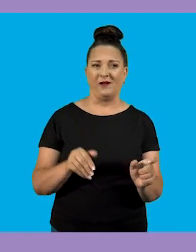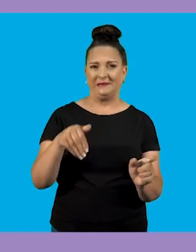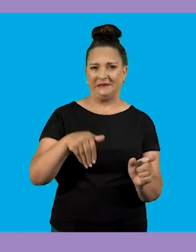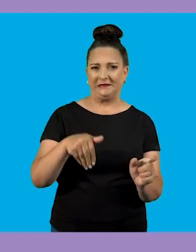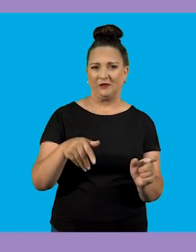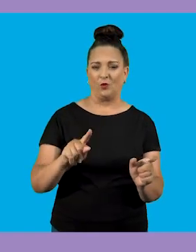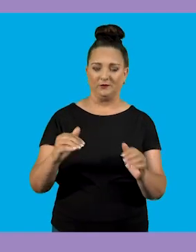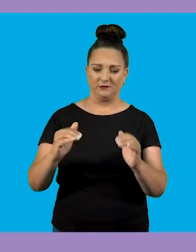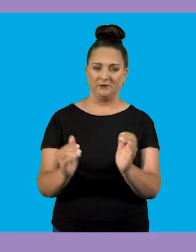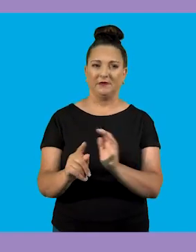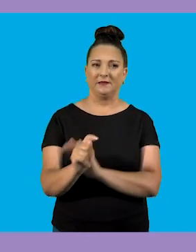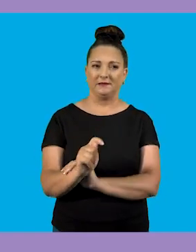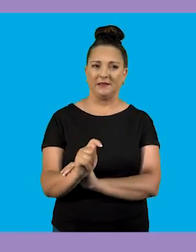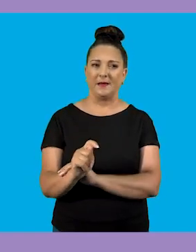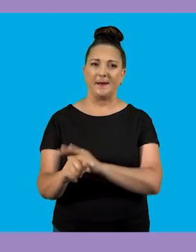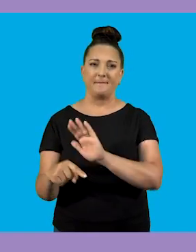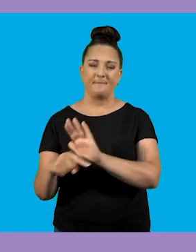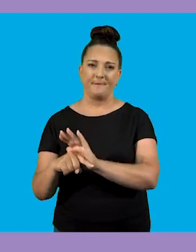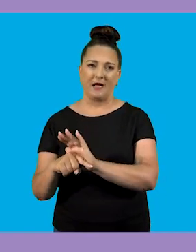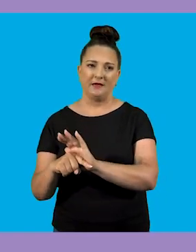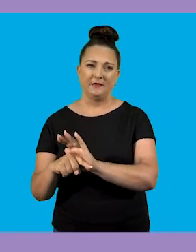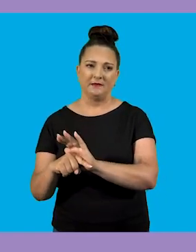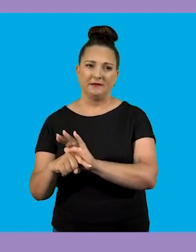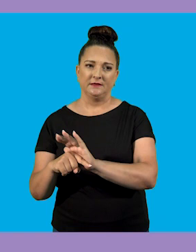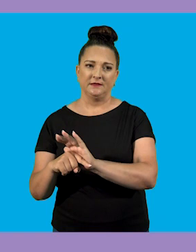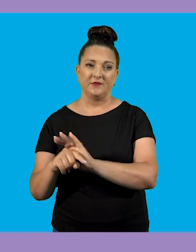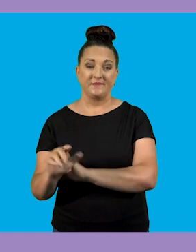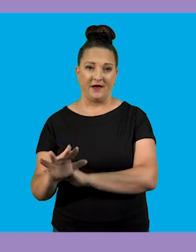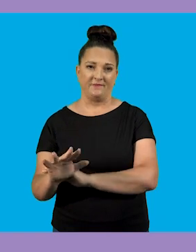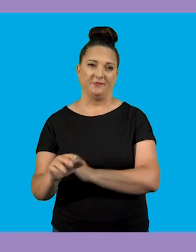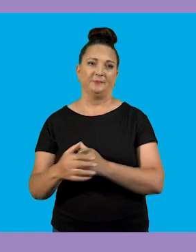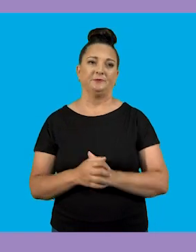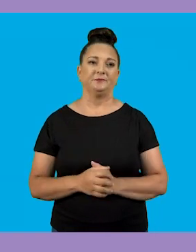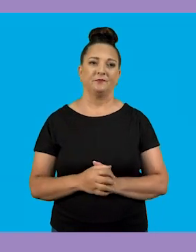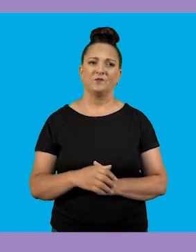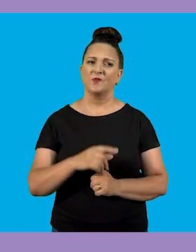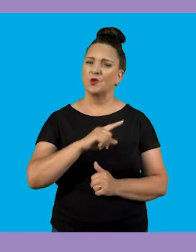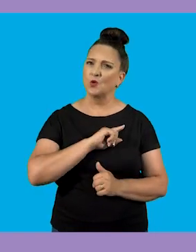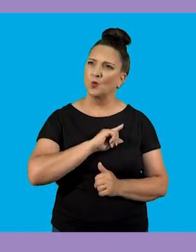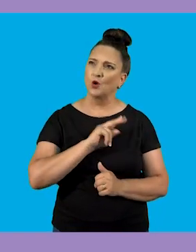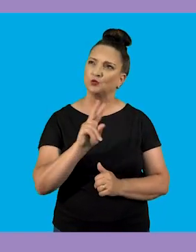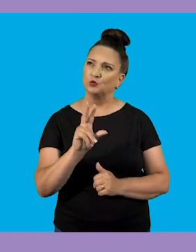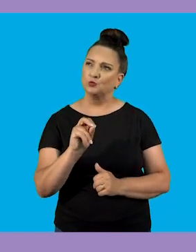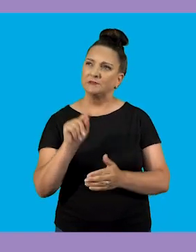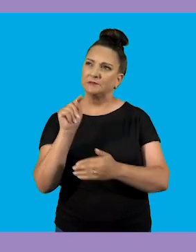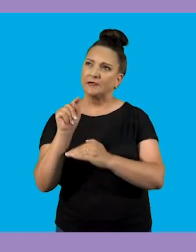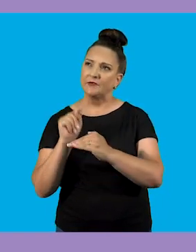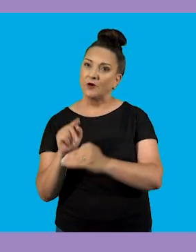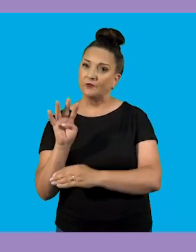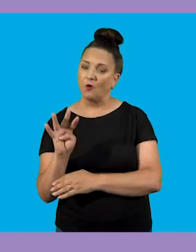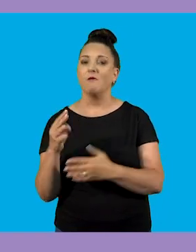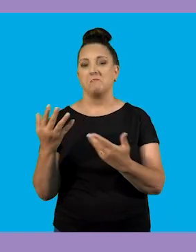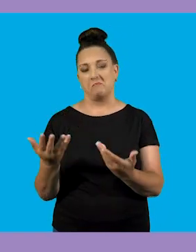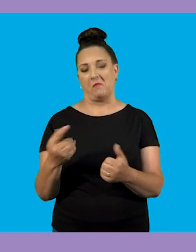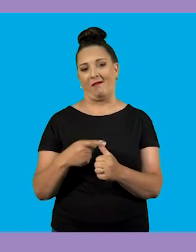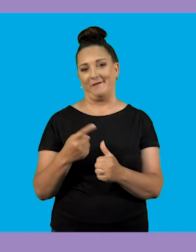And we are left with a t minus 5, because 20